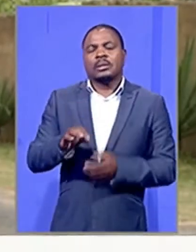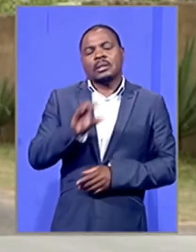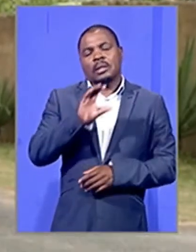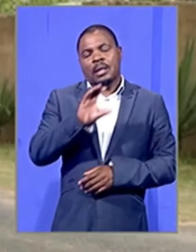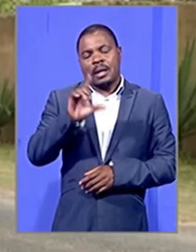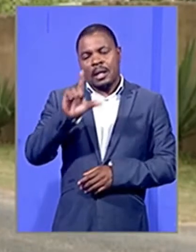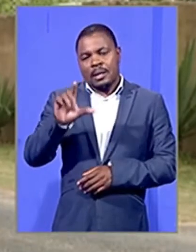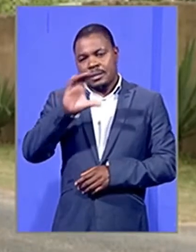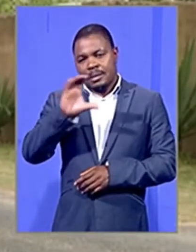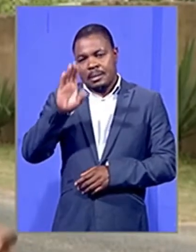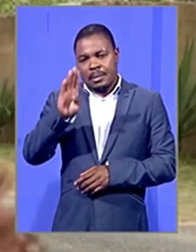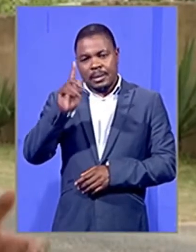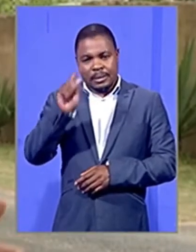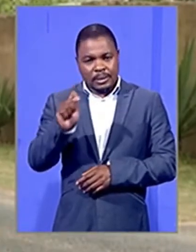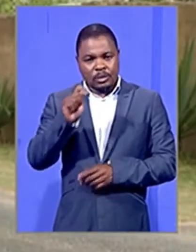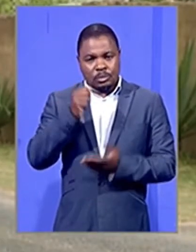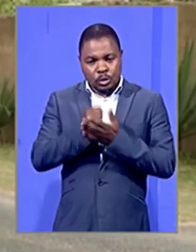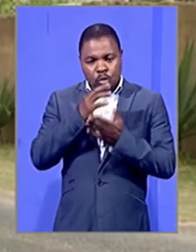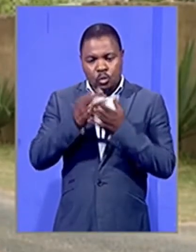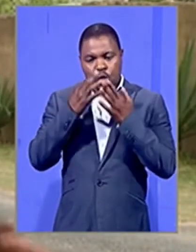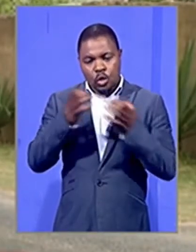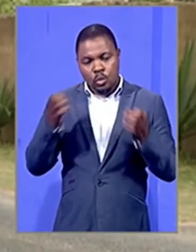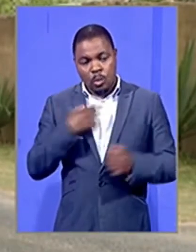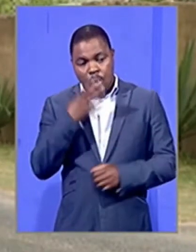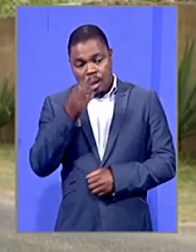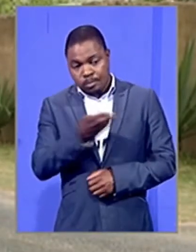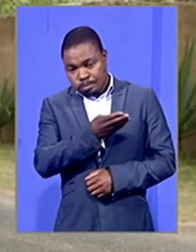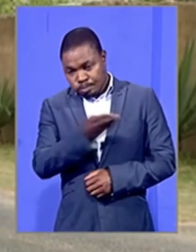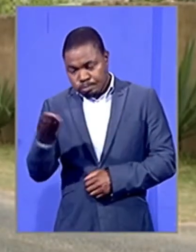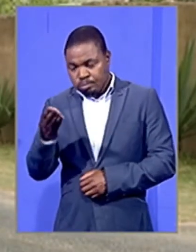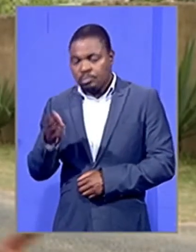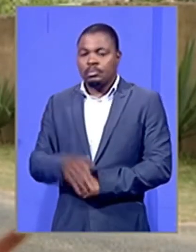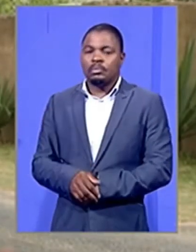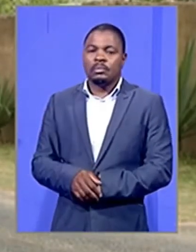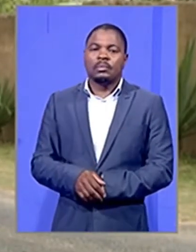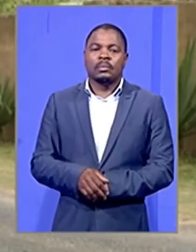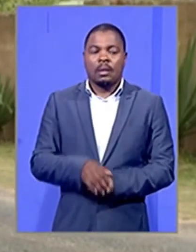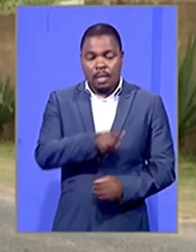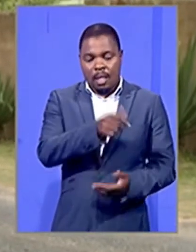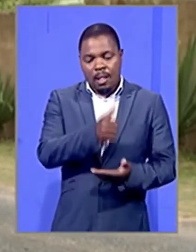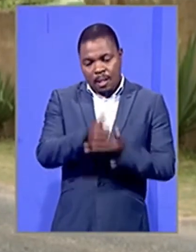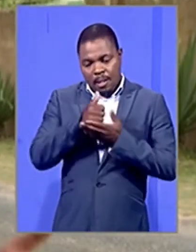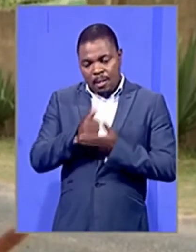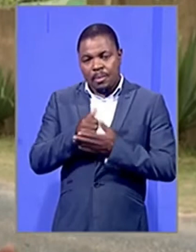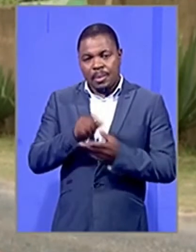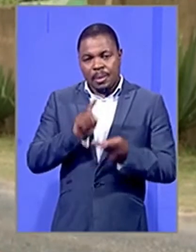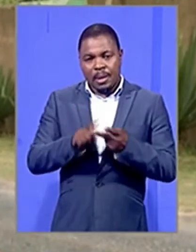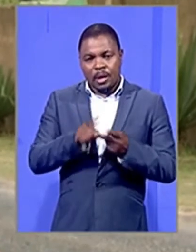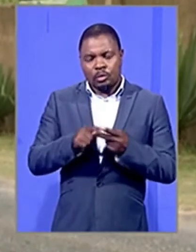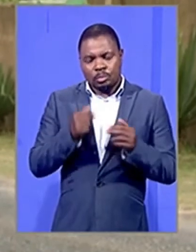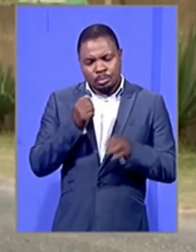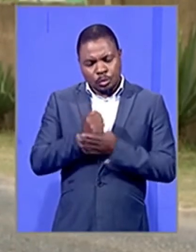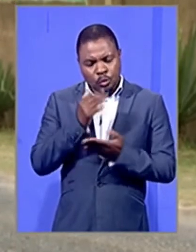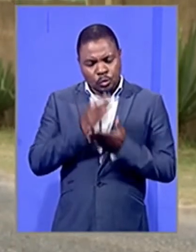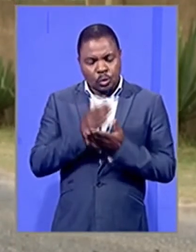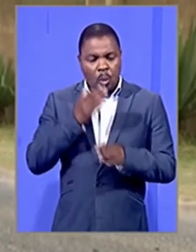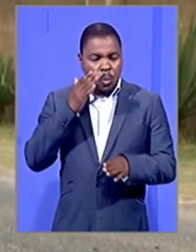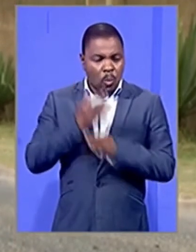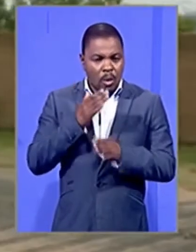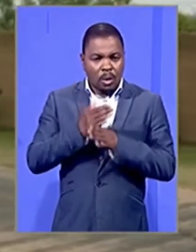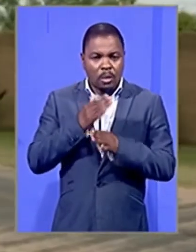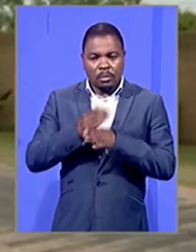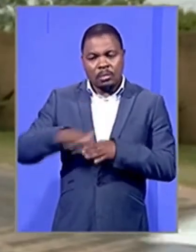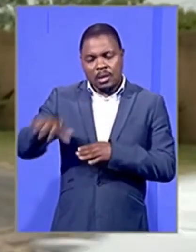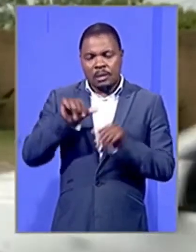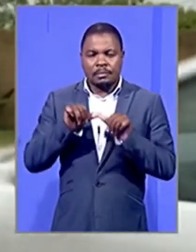KLCBT in terms of making sure that the resources that we've brought into this area bear fruits, and also we strengthen the work that we've done in